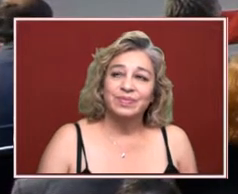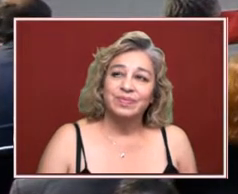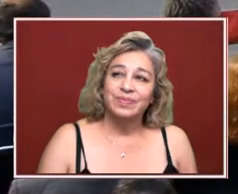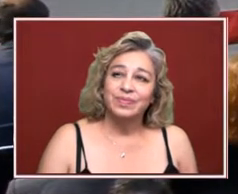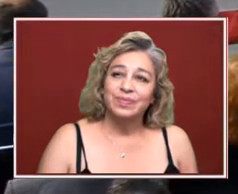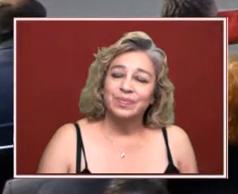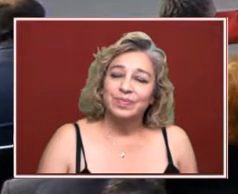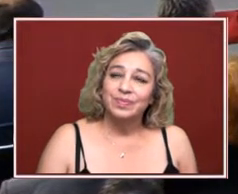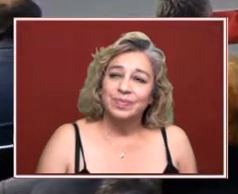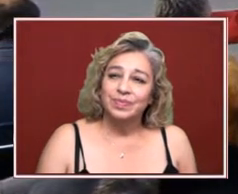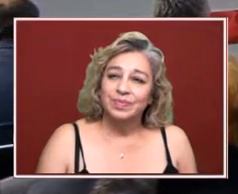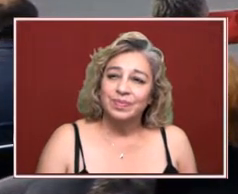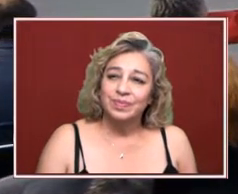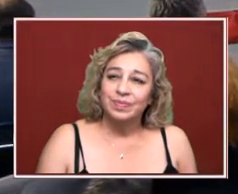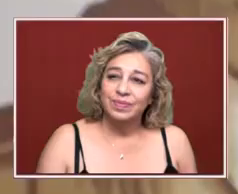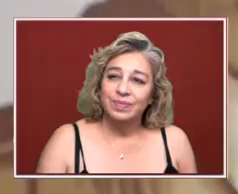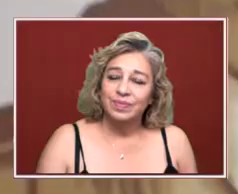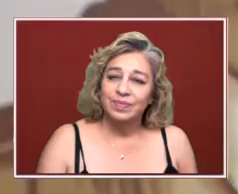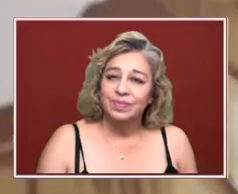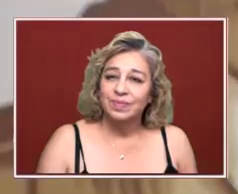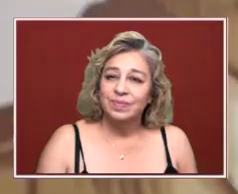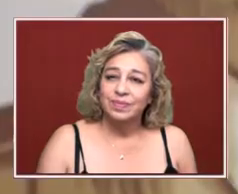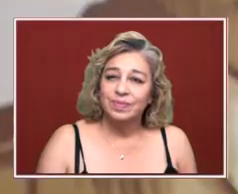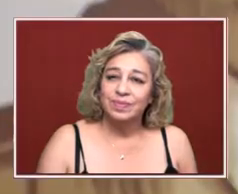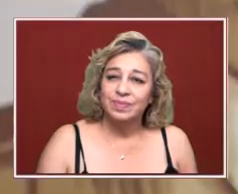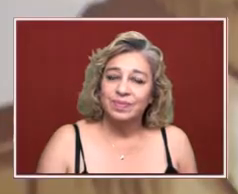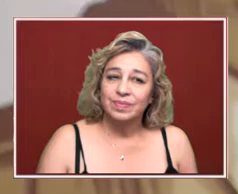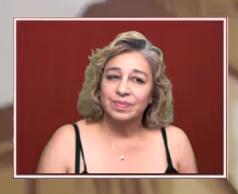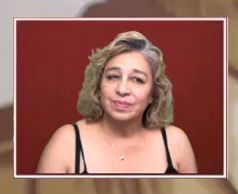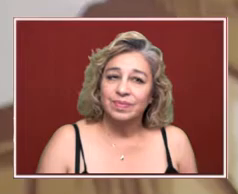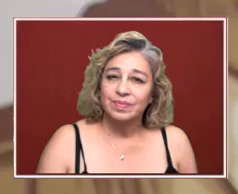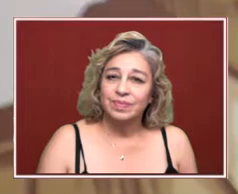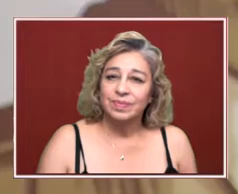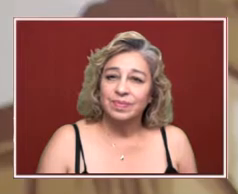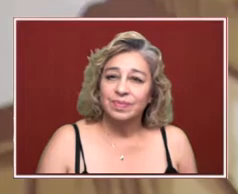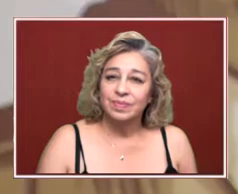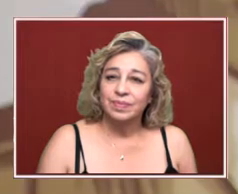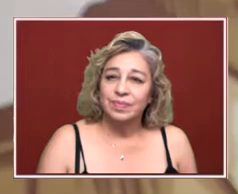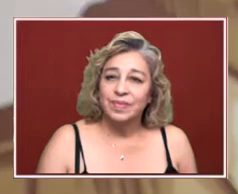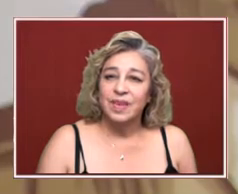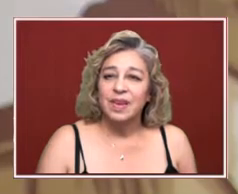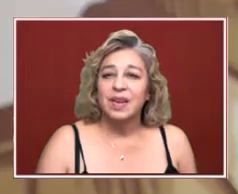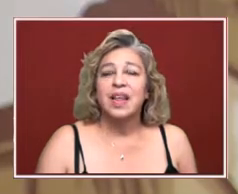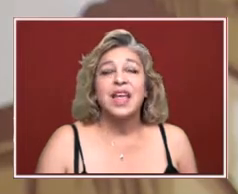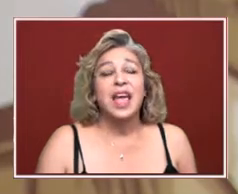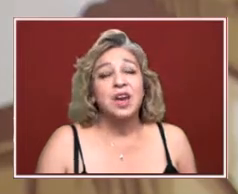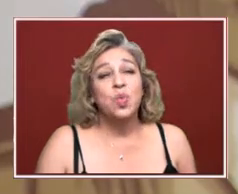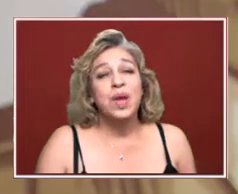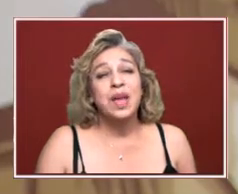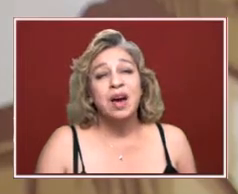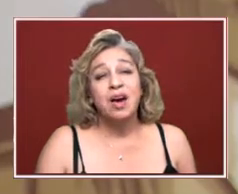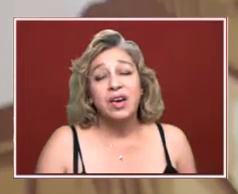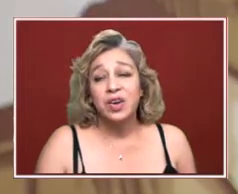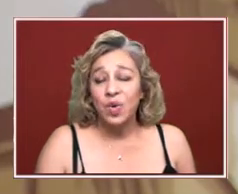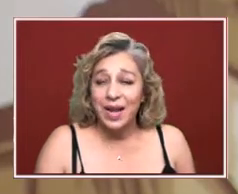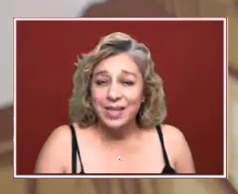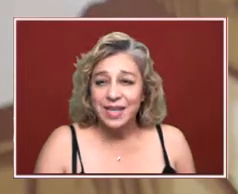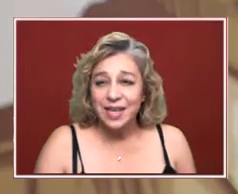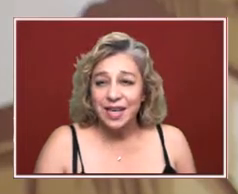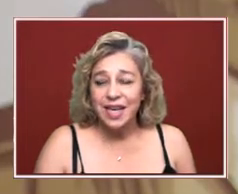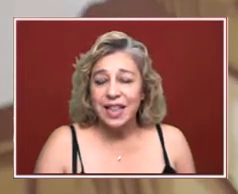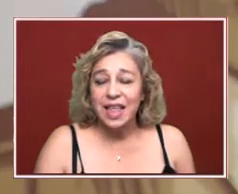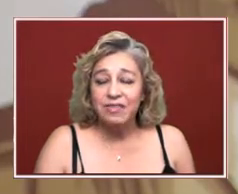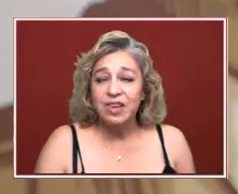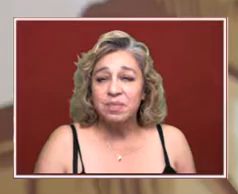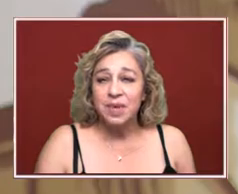estamos otorgando 11 millones de becas and we are